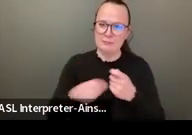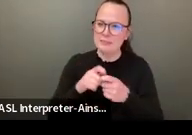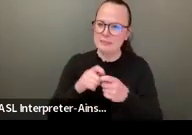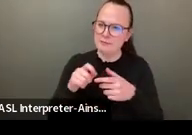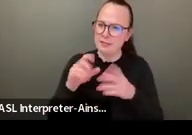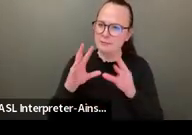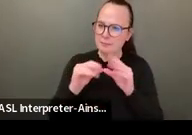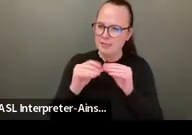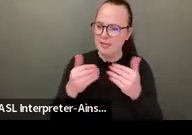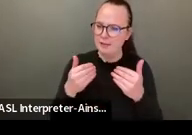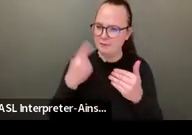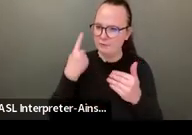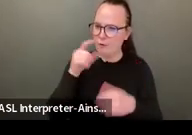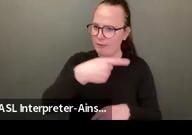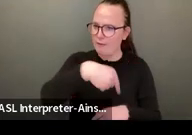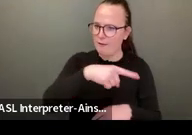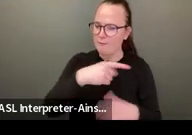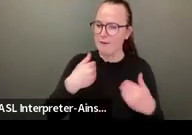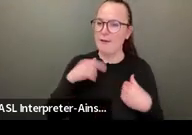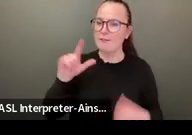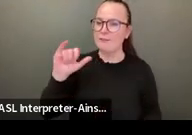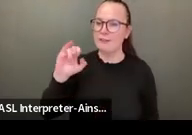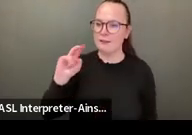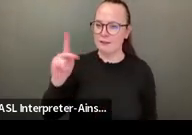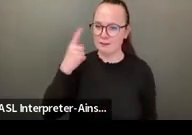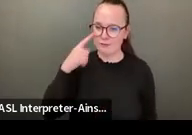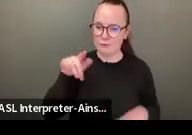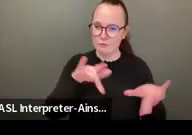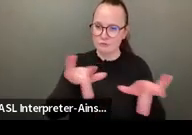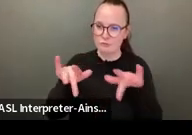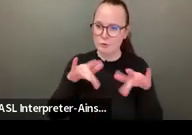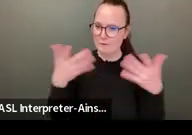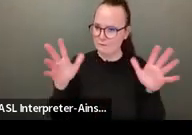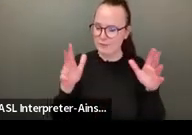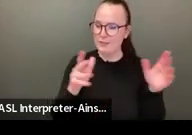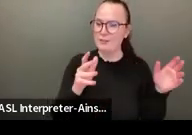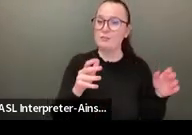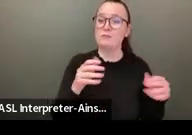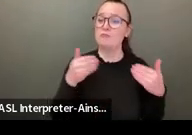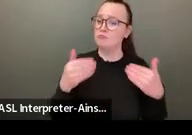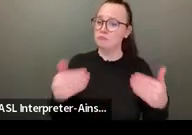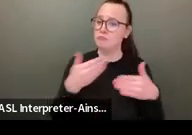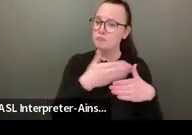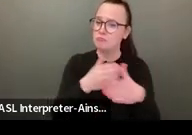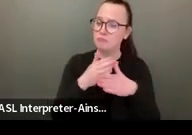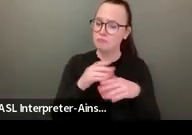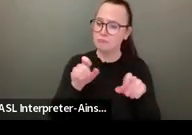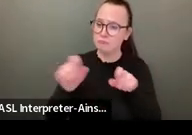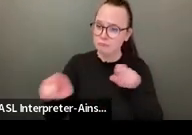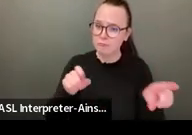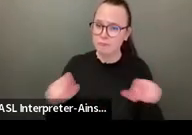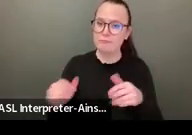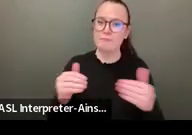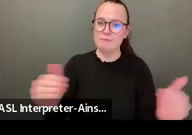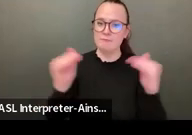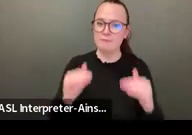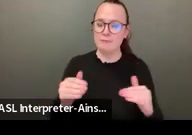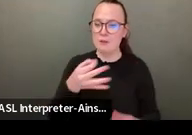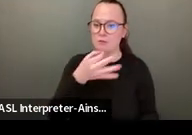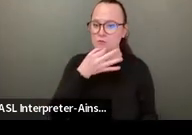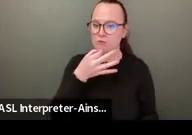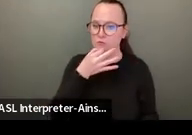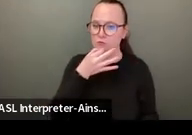recording. Feel free to share that. Then we have one coming up that will be special ed law for general ed teachers. We have had